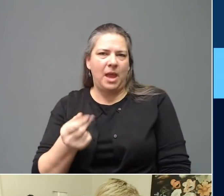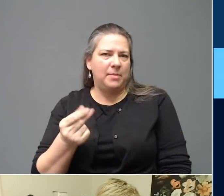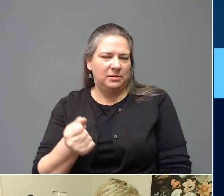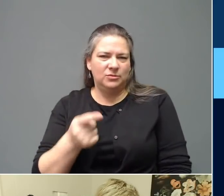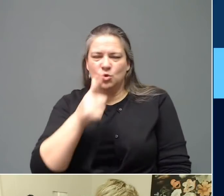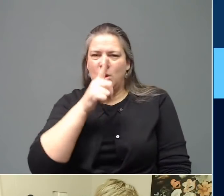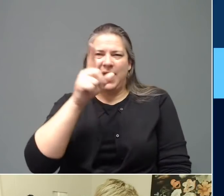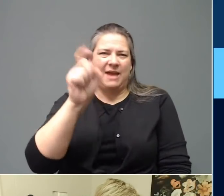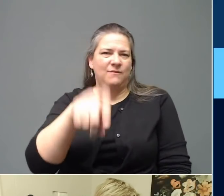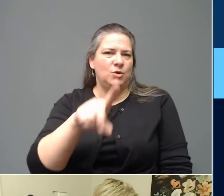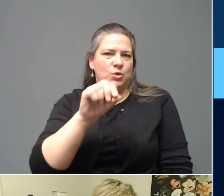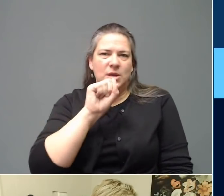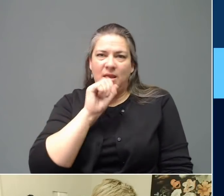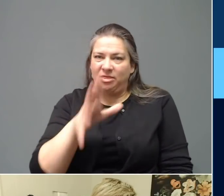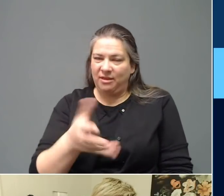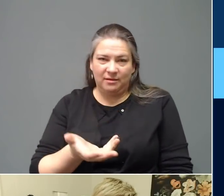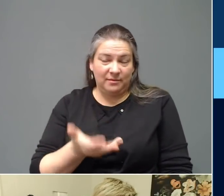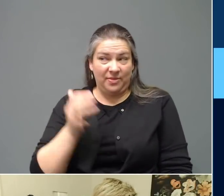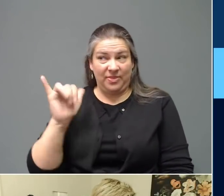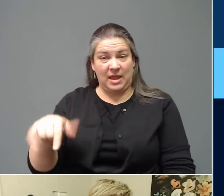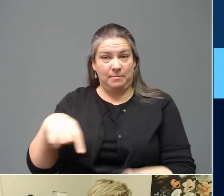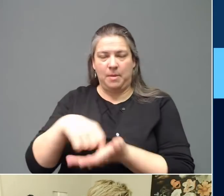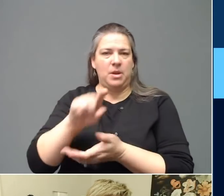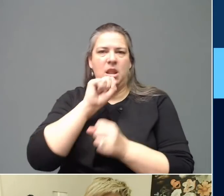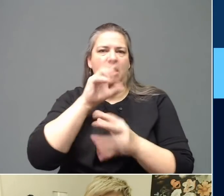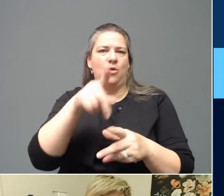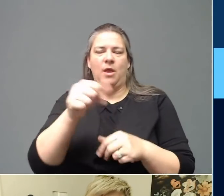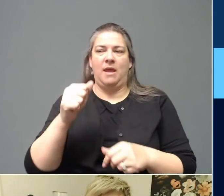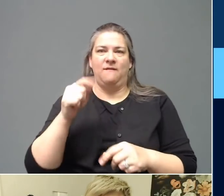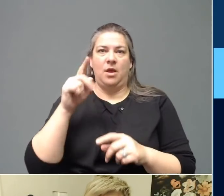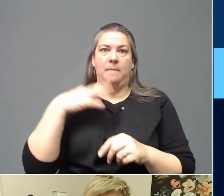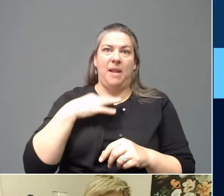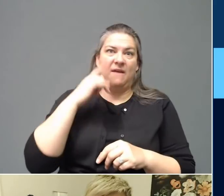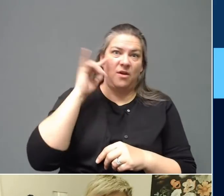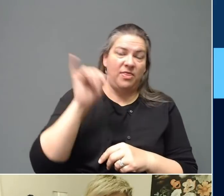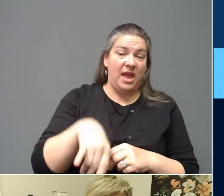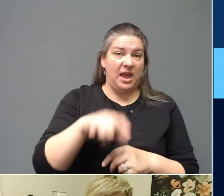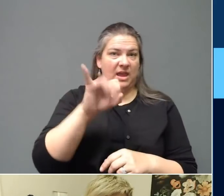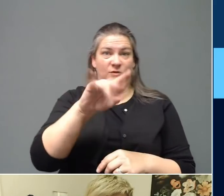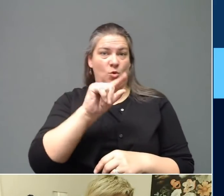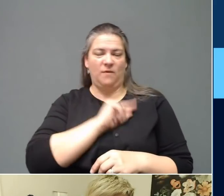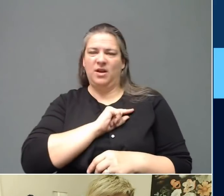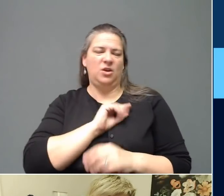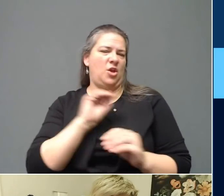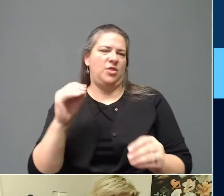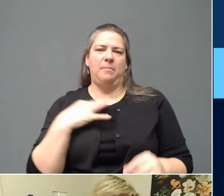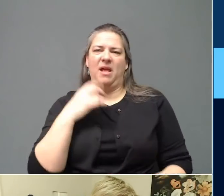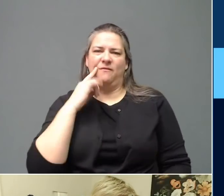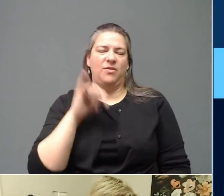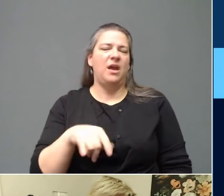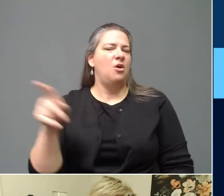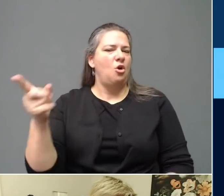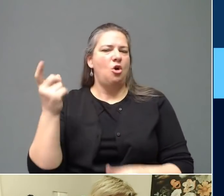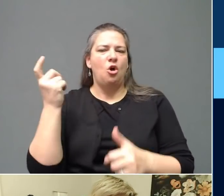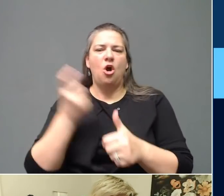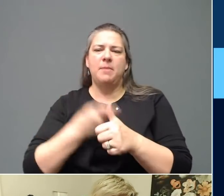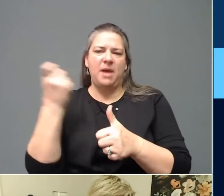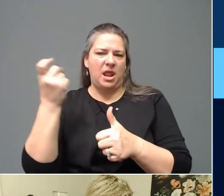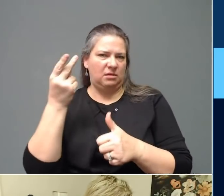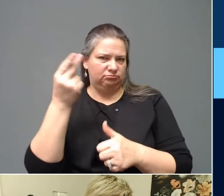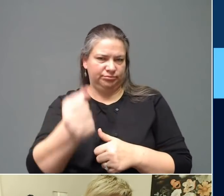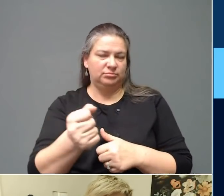do anything. This payment, there's nothing to apply for. If you qualify, it will automatically be made. There's two